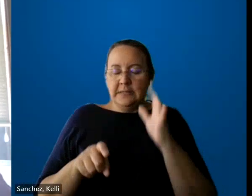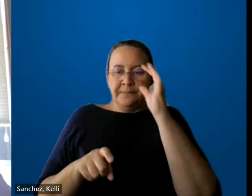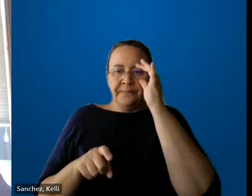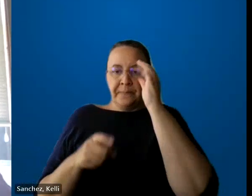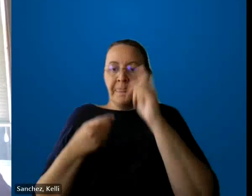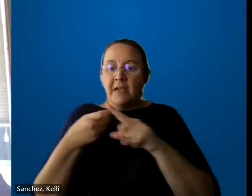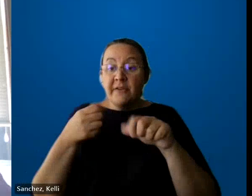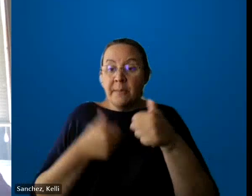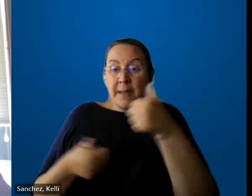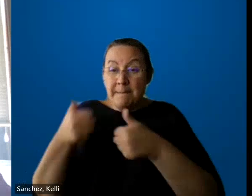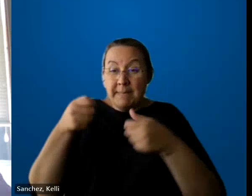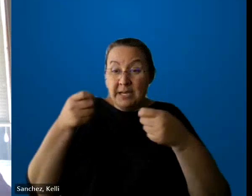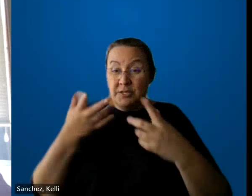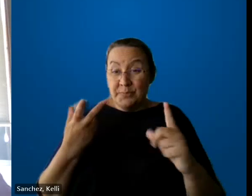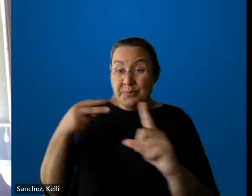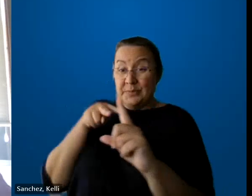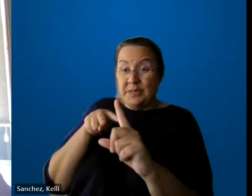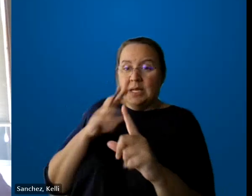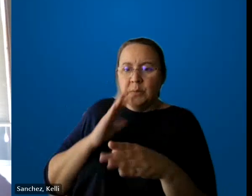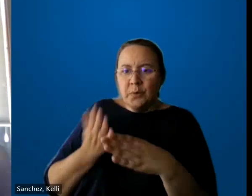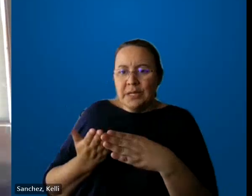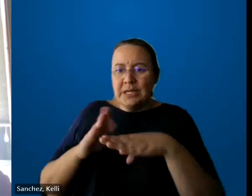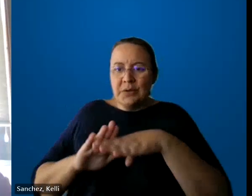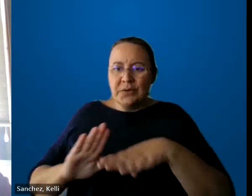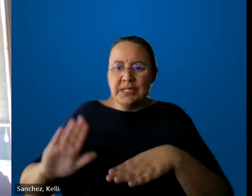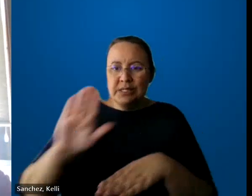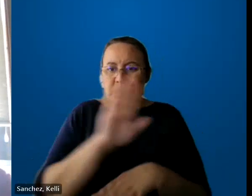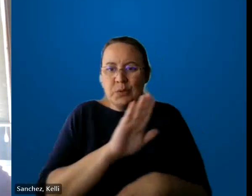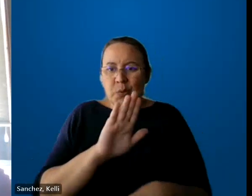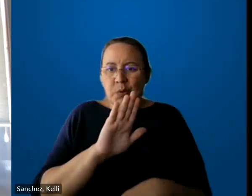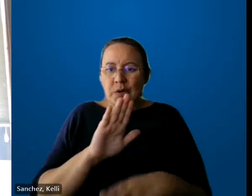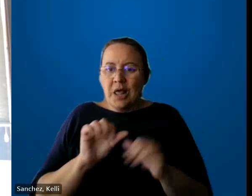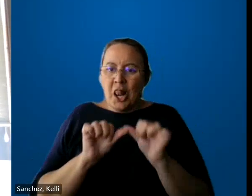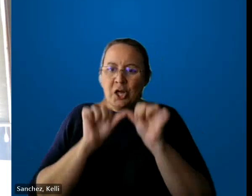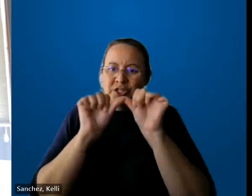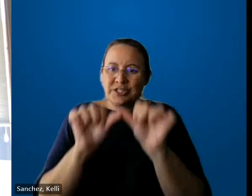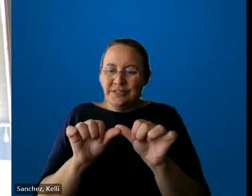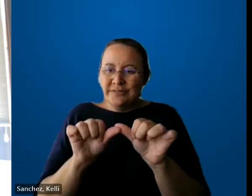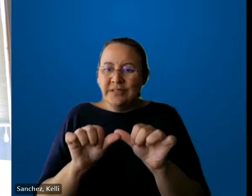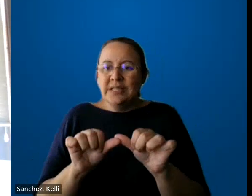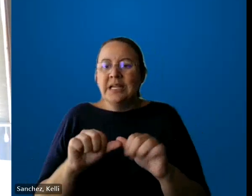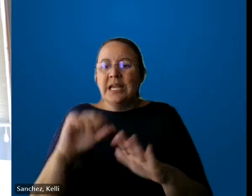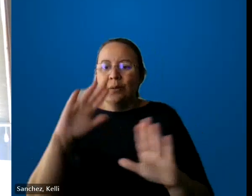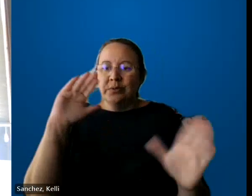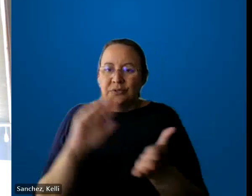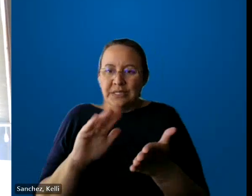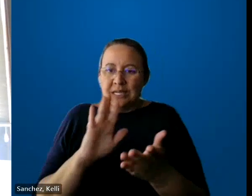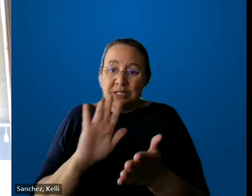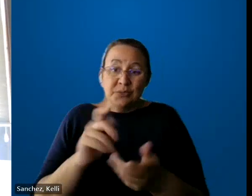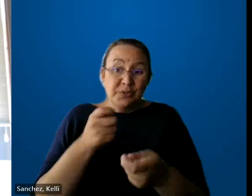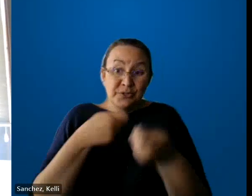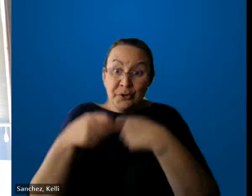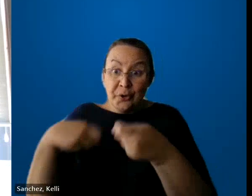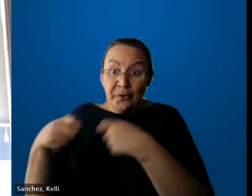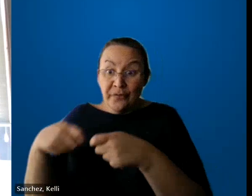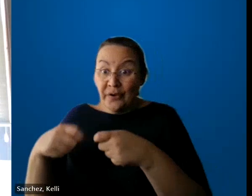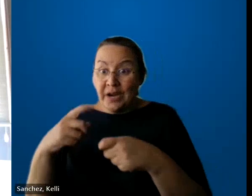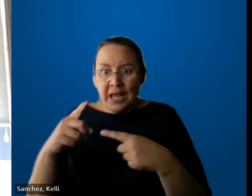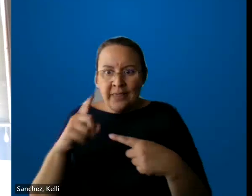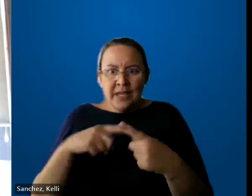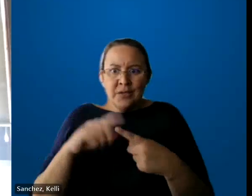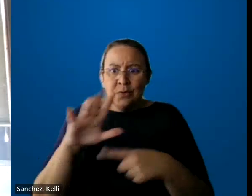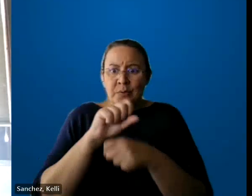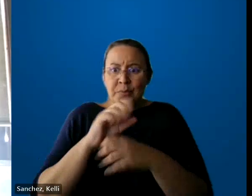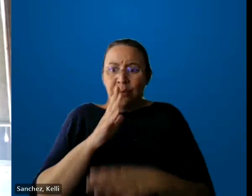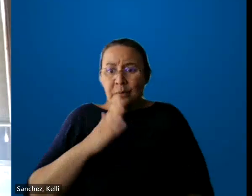managerial perspective, it's going to increase your longevity, it's going to decrease your turnover, and you're just going to have happier employees